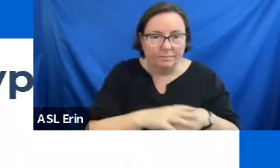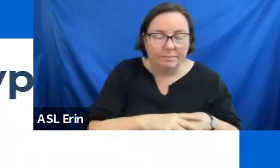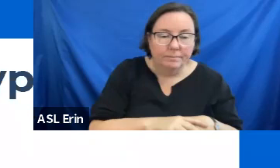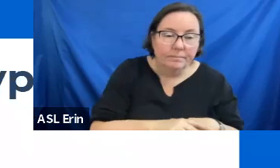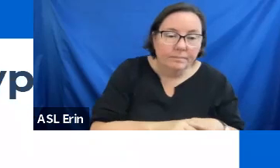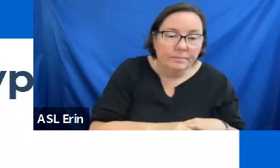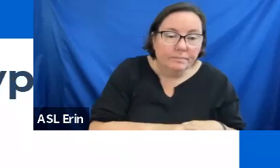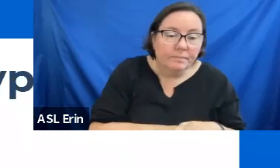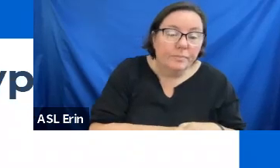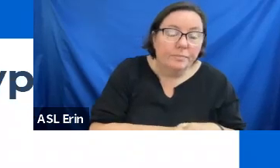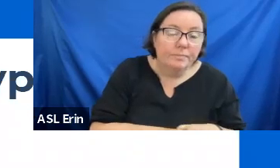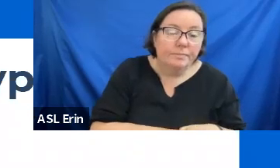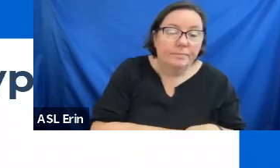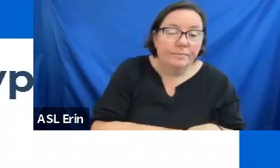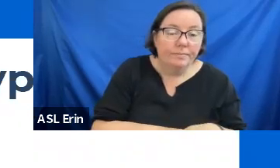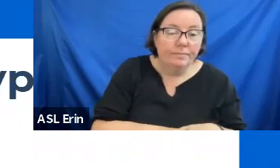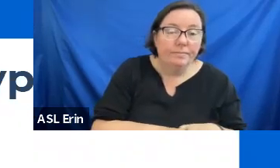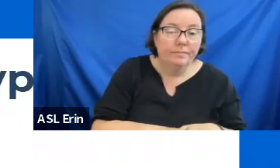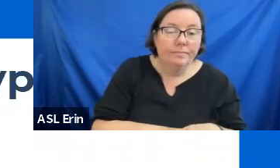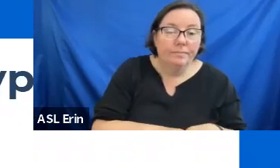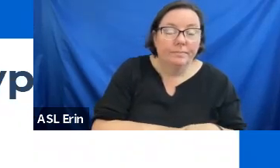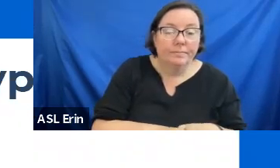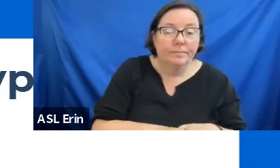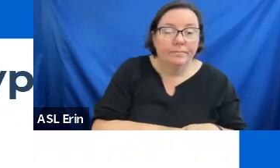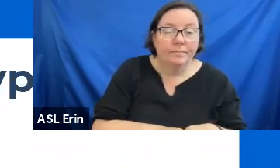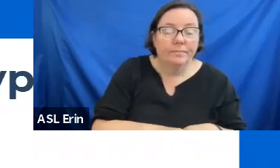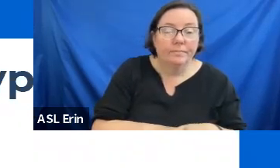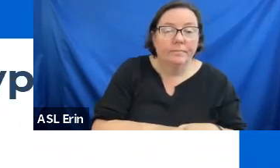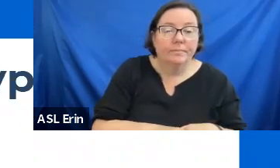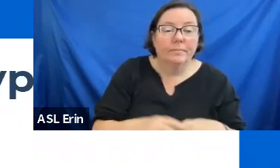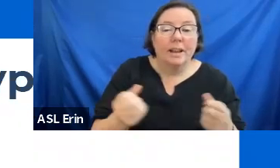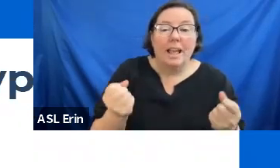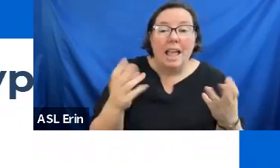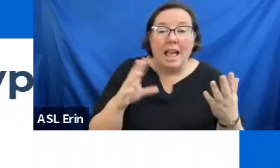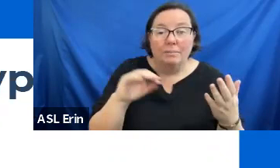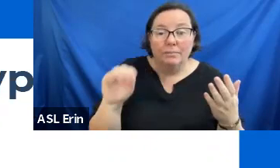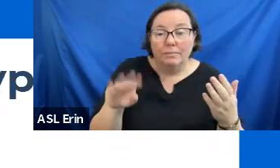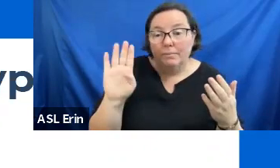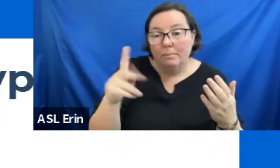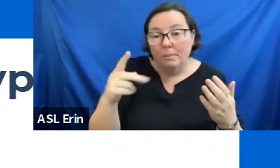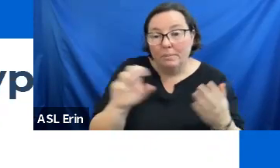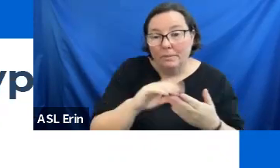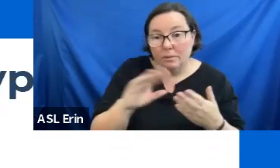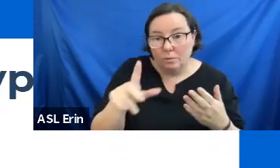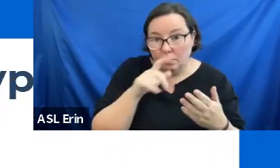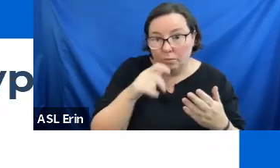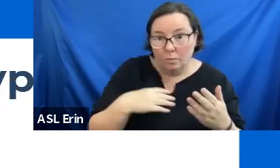We can see that the percentage of BPS student